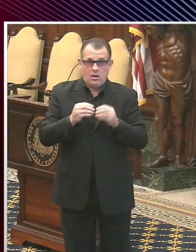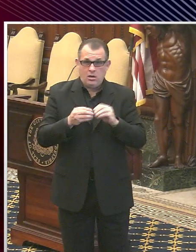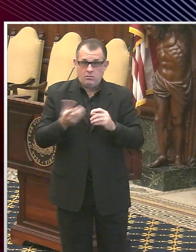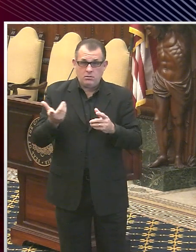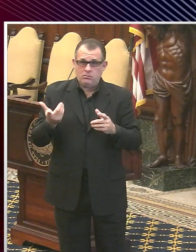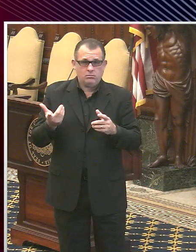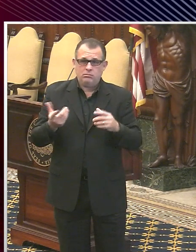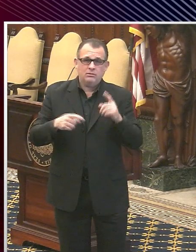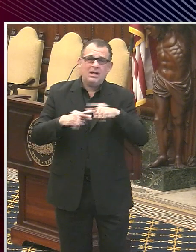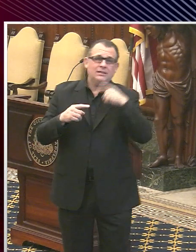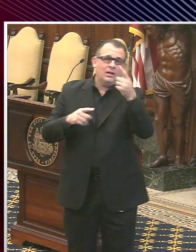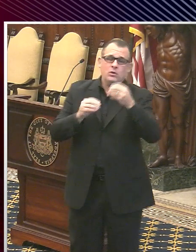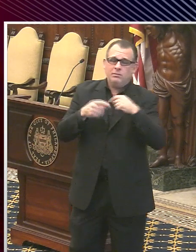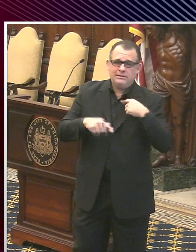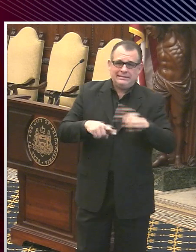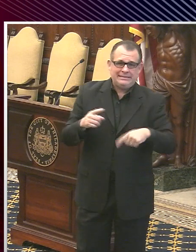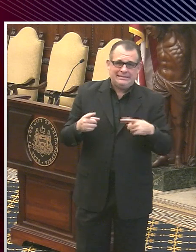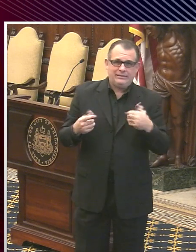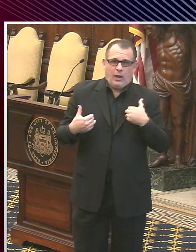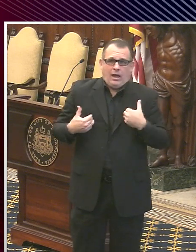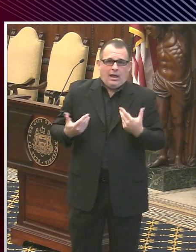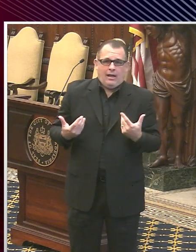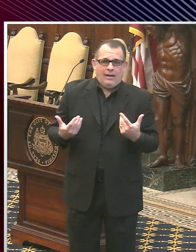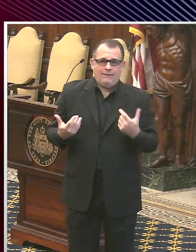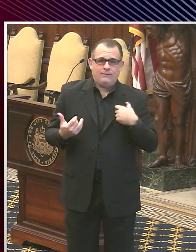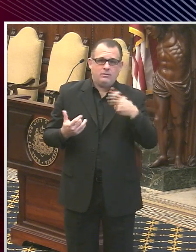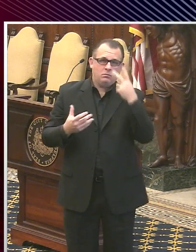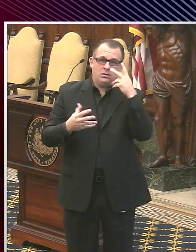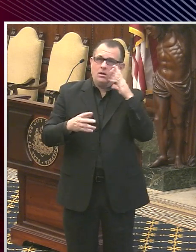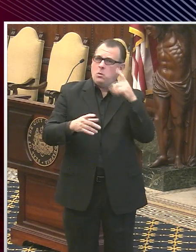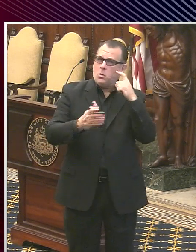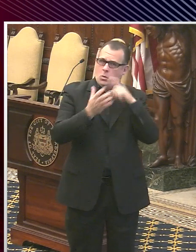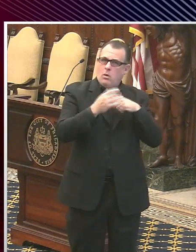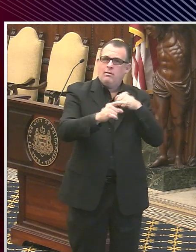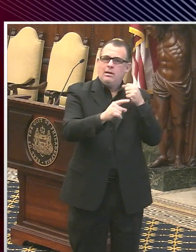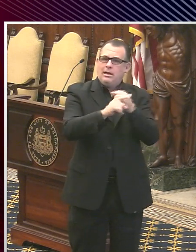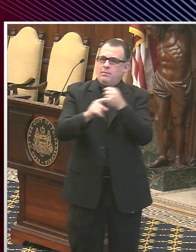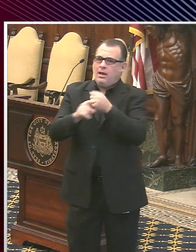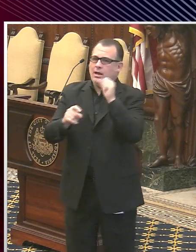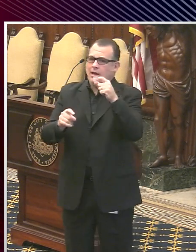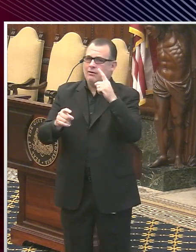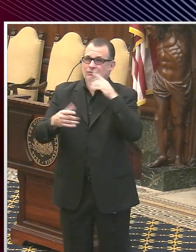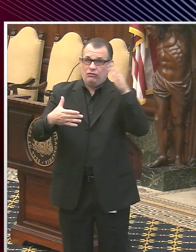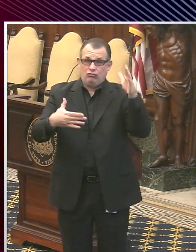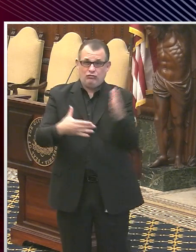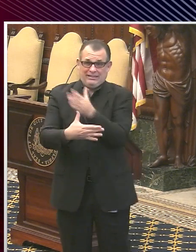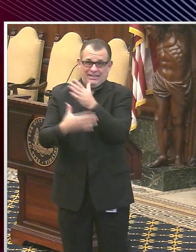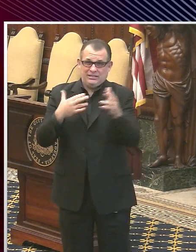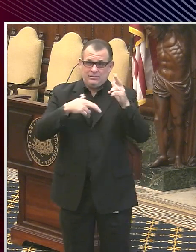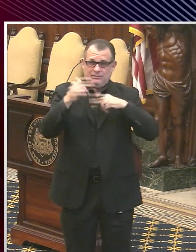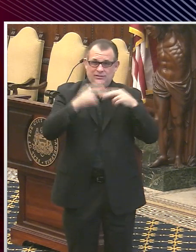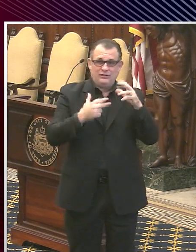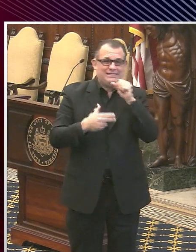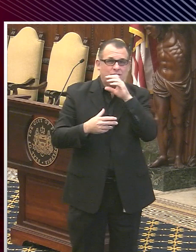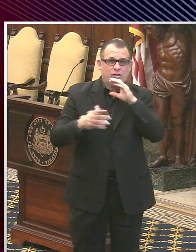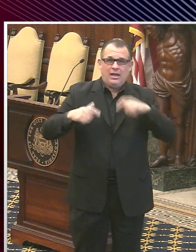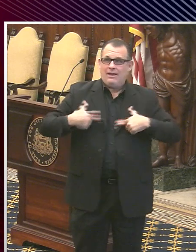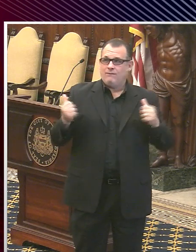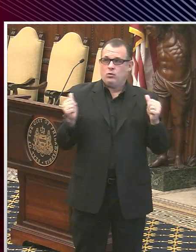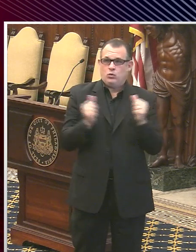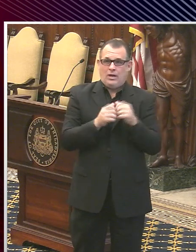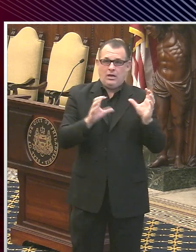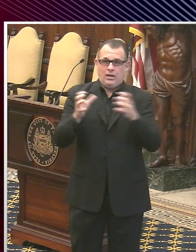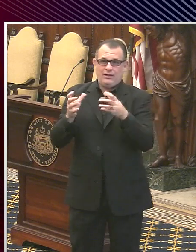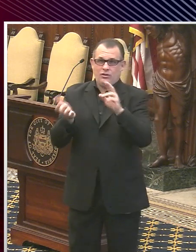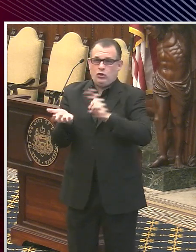we are seeing a number of outbreaks occurring in a whole range of facilities where seniors live together in congregate settings, nursing homes,